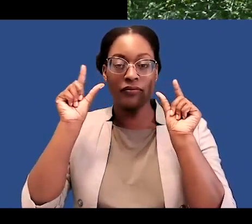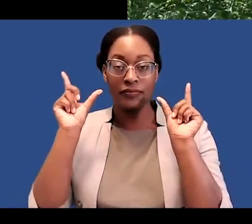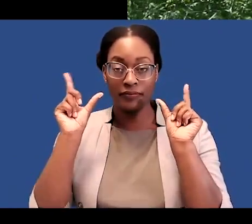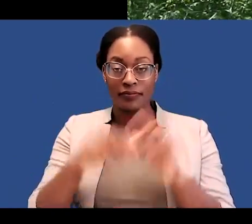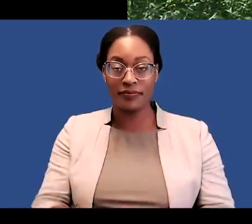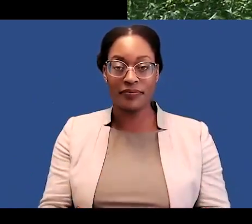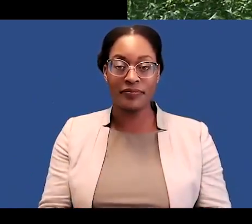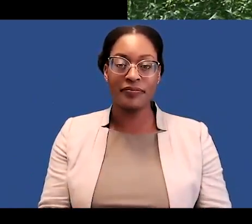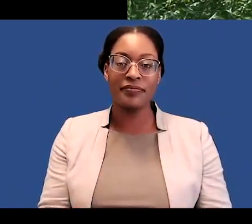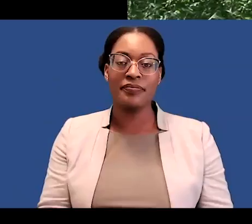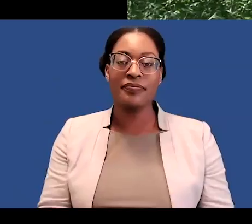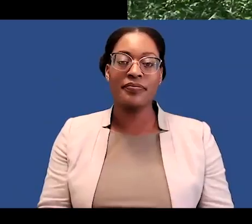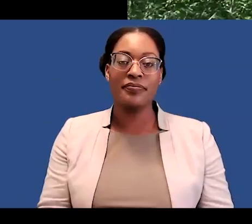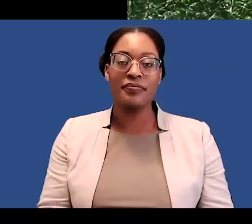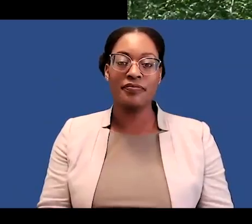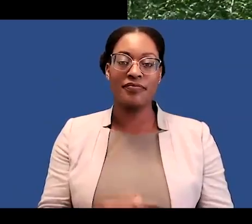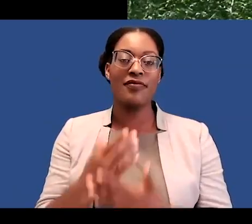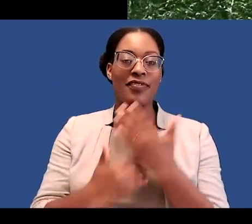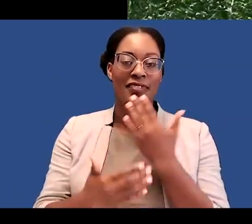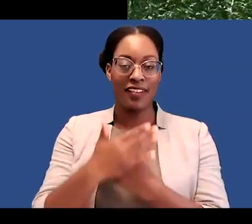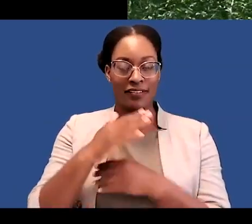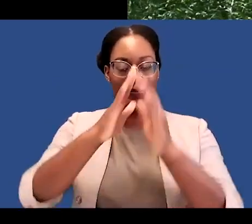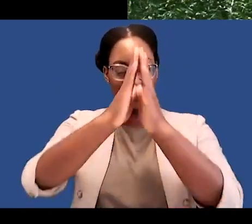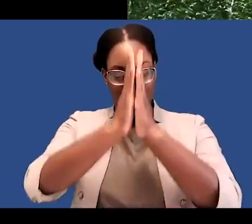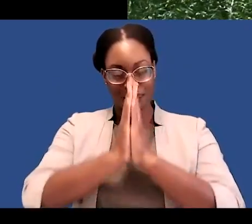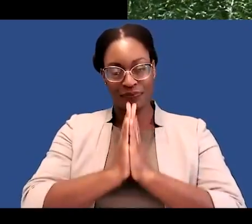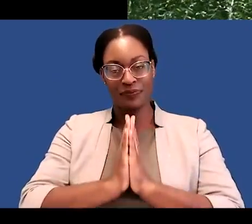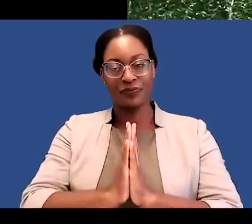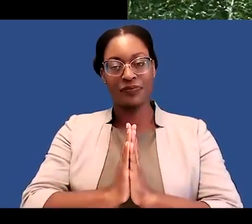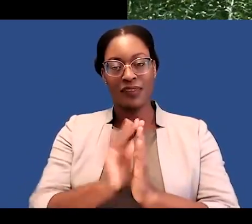And bring the hands down into prayer over the heart.